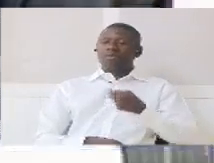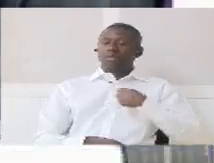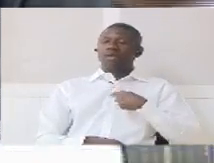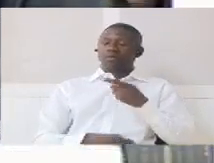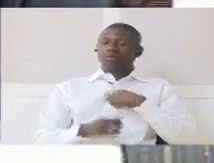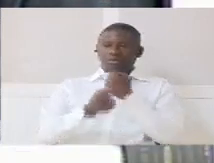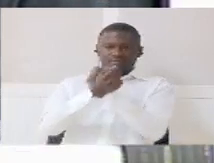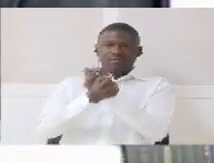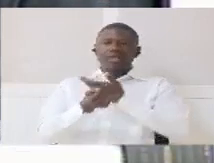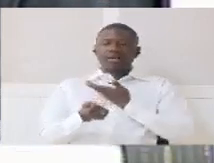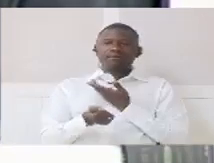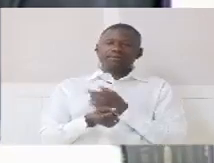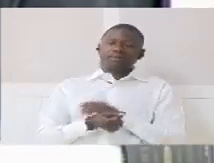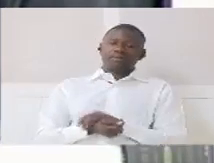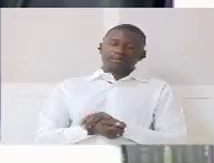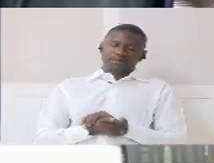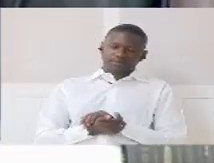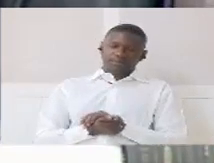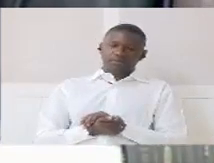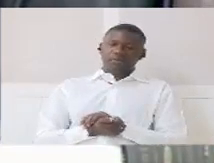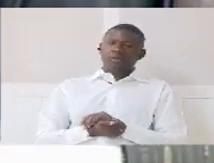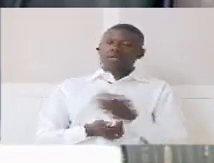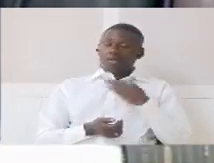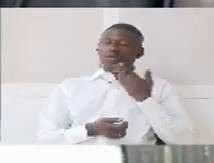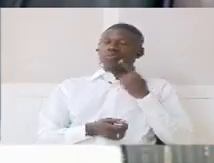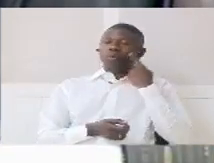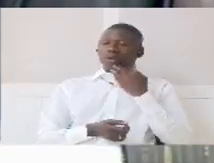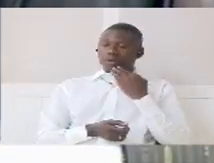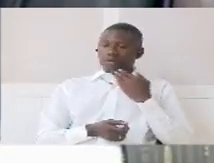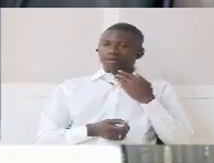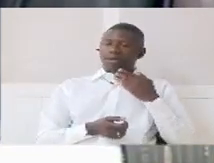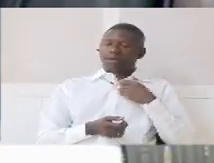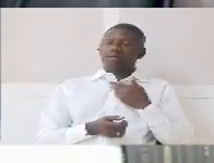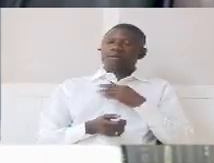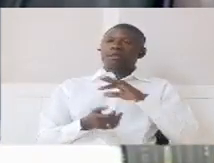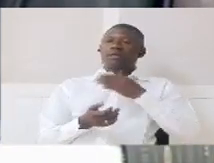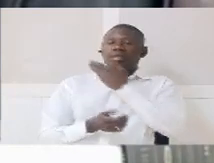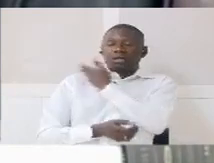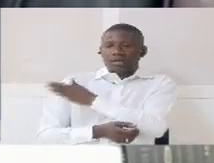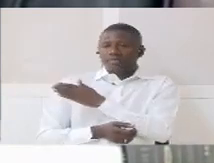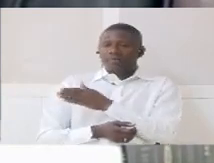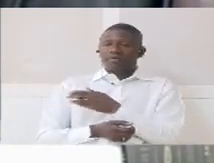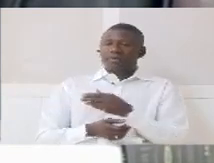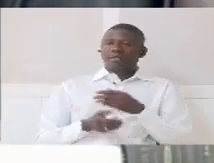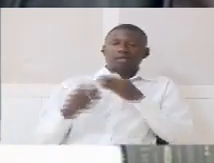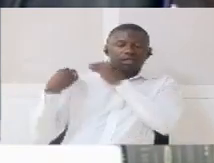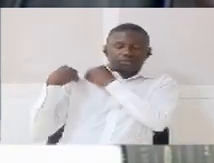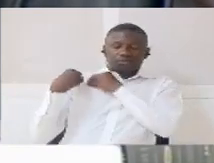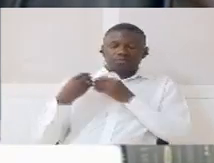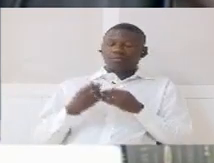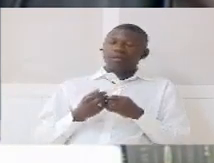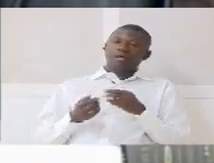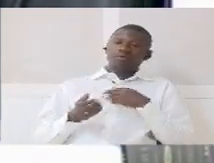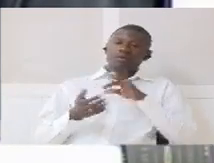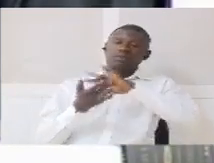in charge remind me in transfer Makati? That was when I left as officer in charge and I was transferred